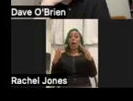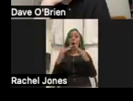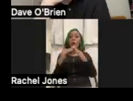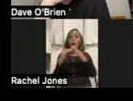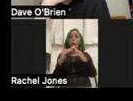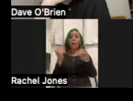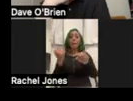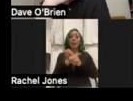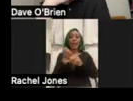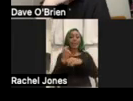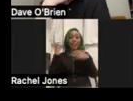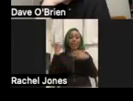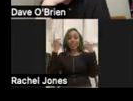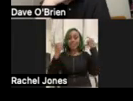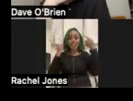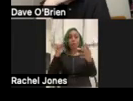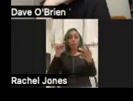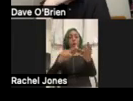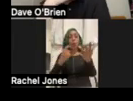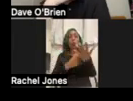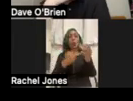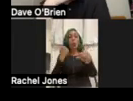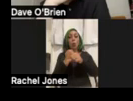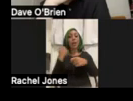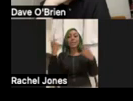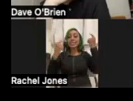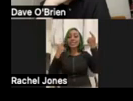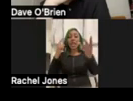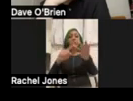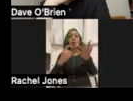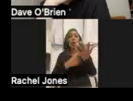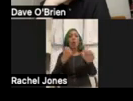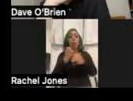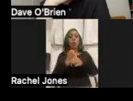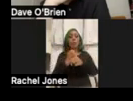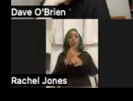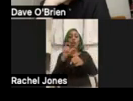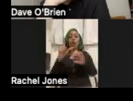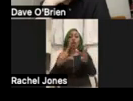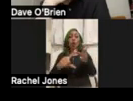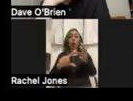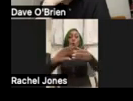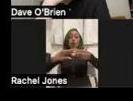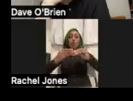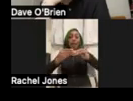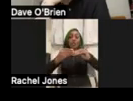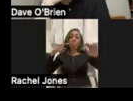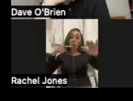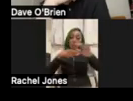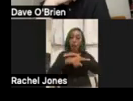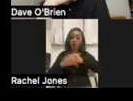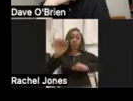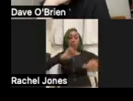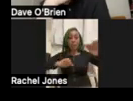It's a collection of sound walks which have been co-created with migrant domestic workers in the UK and in Lebanon.